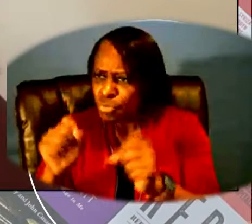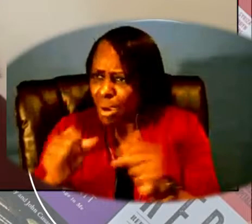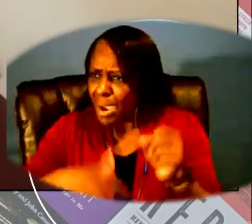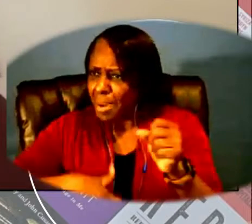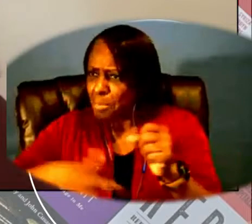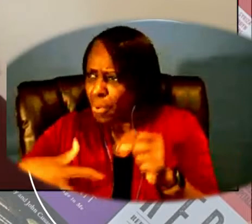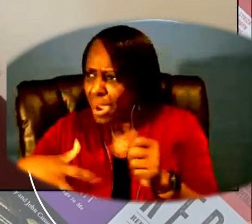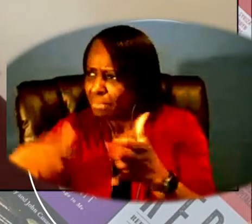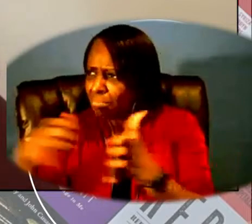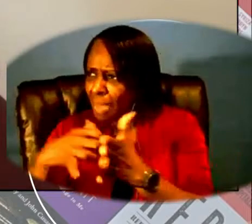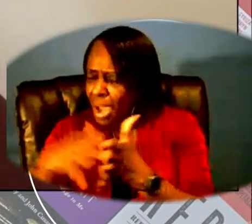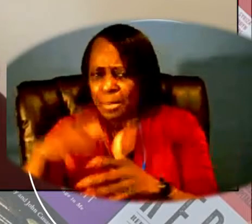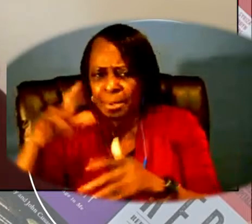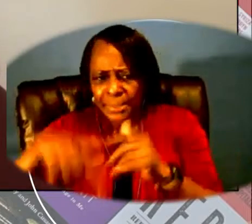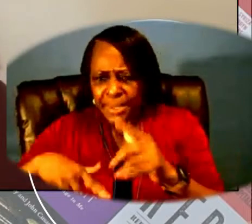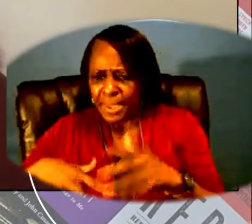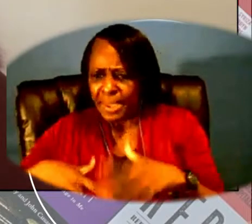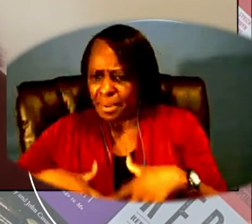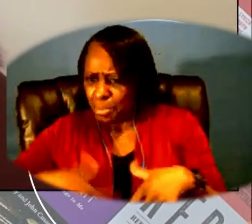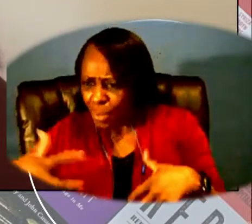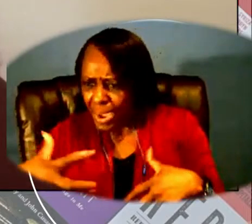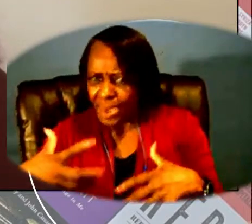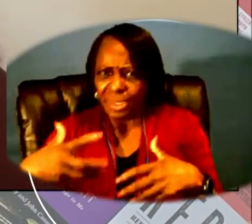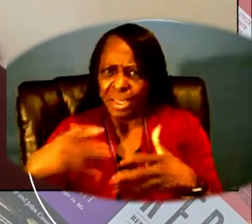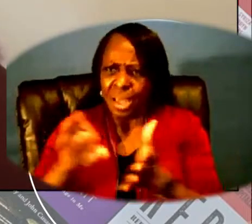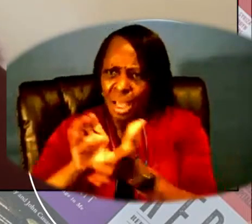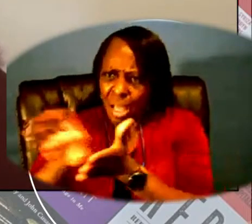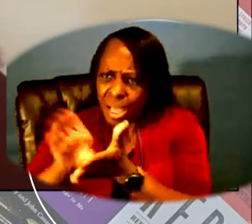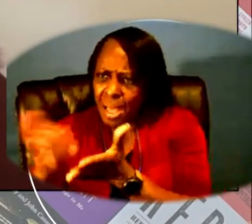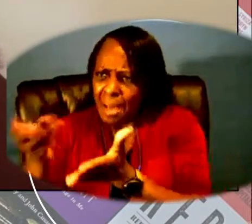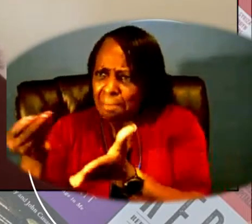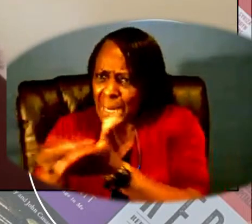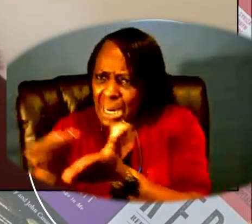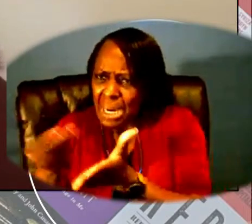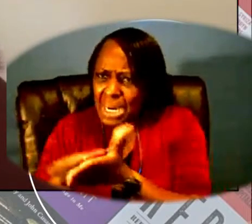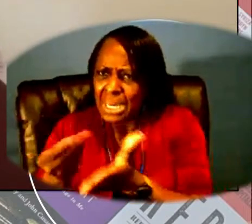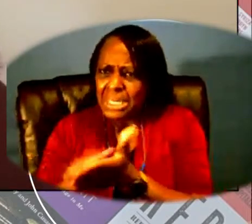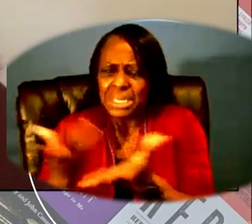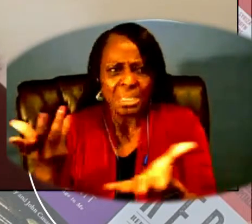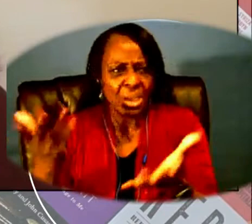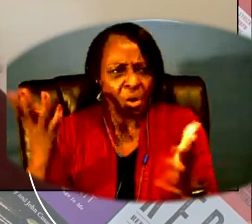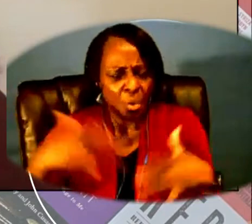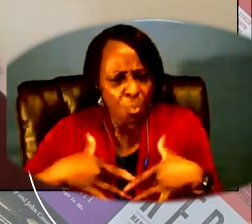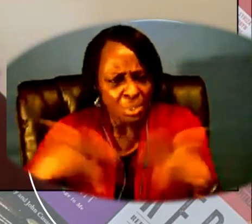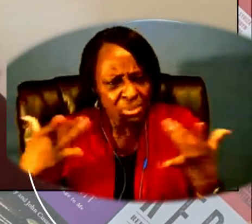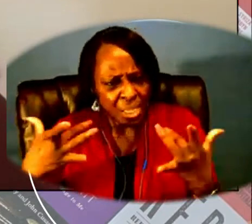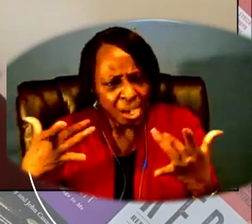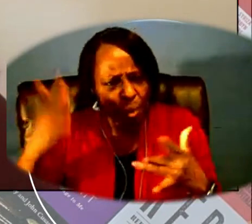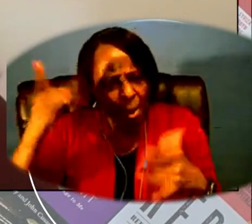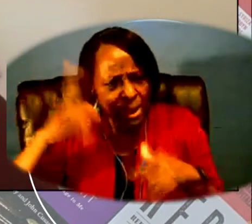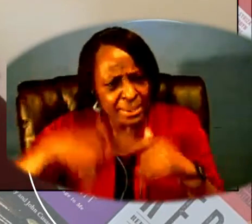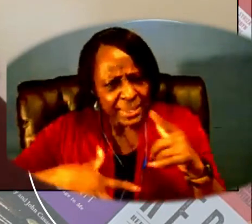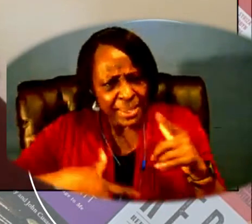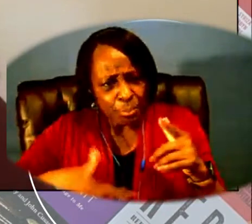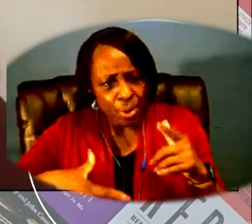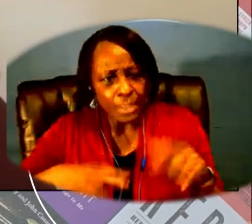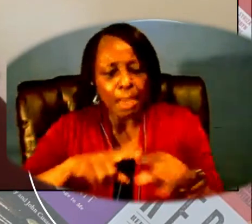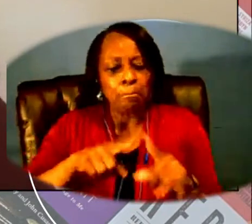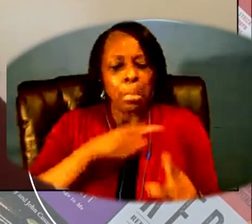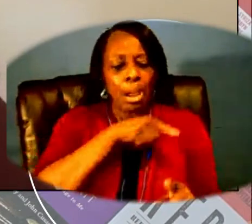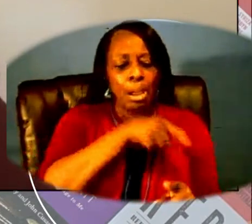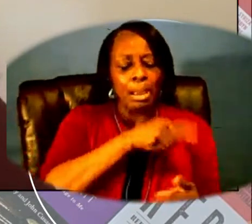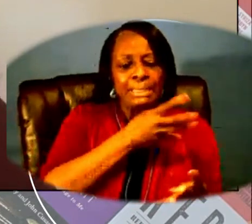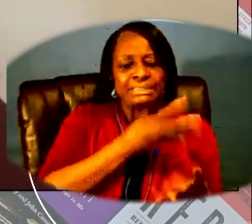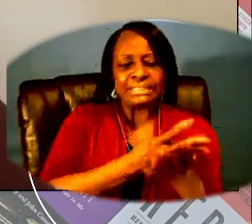thousands of dollars to try to figure it out that I don't have because I'm newly released. And the system knows right this